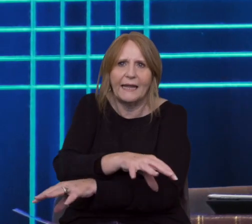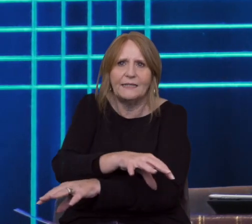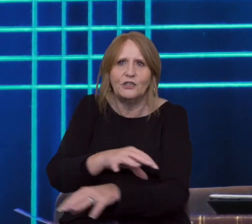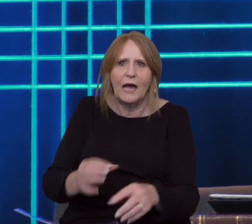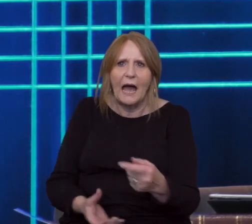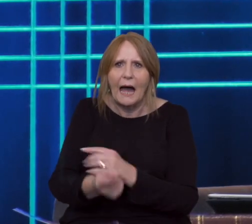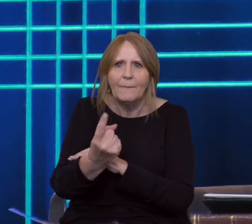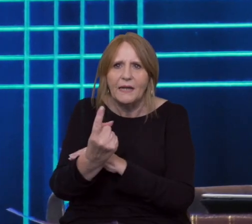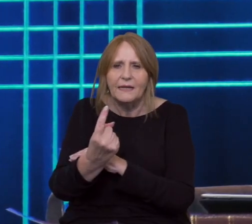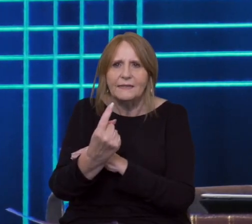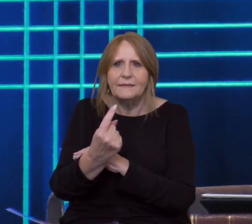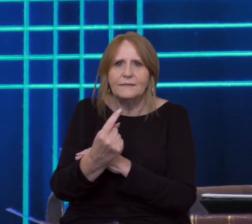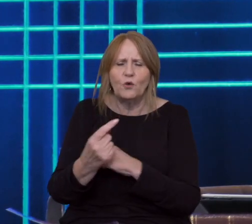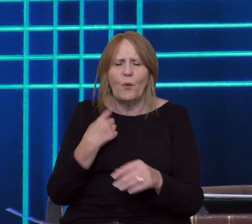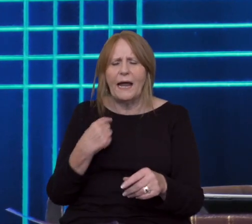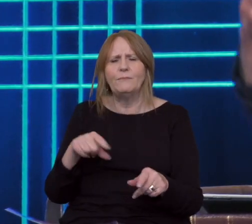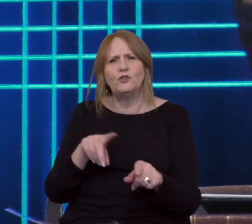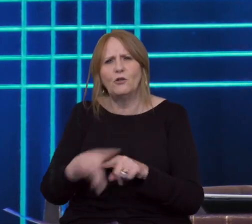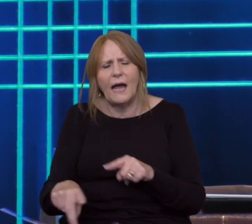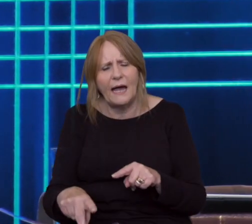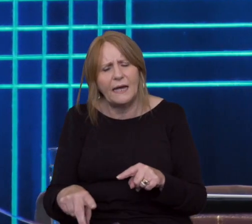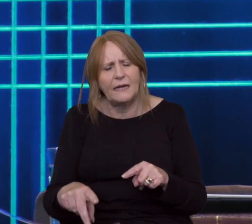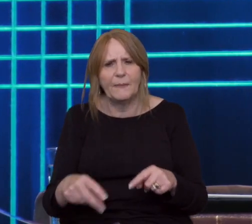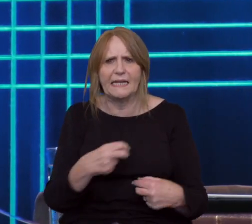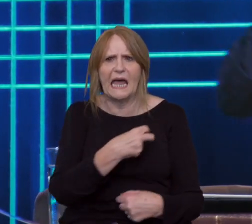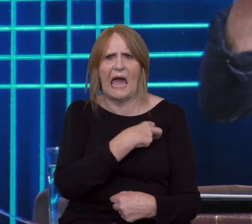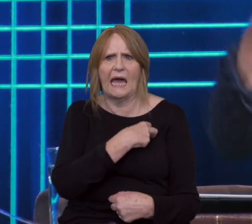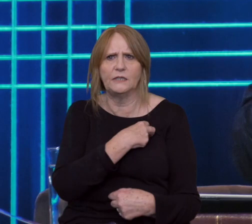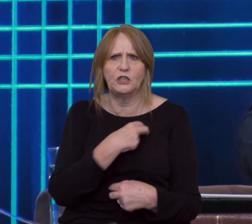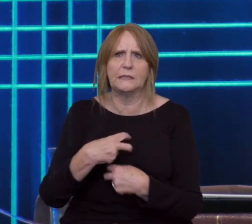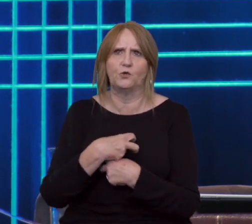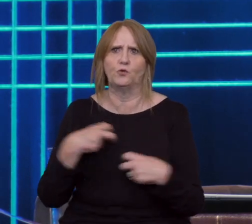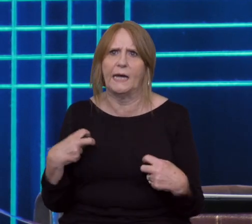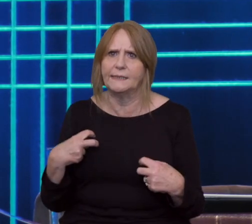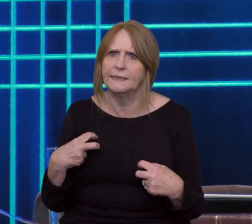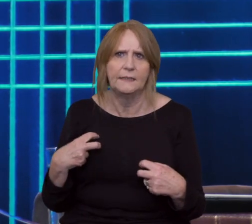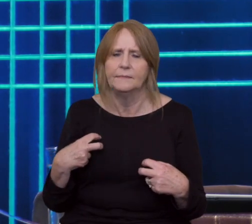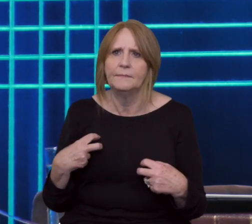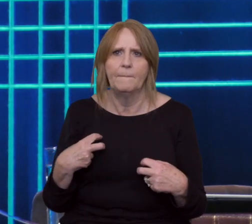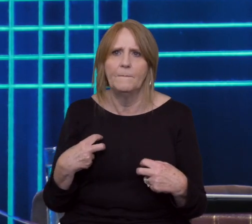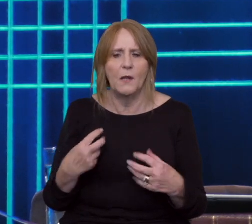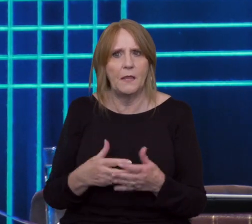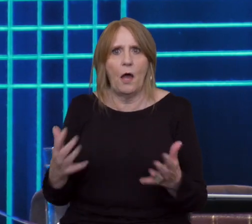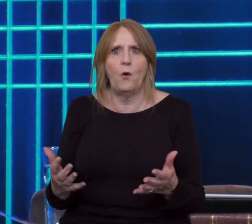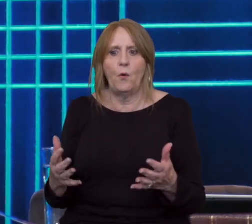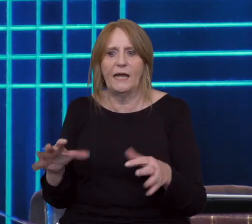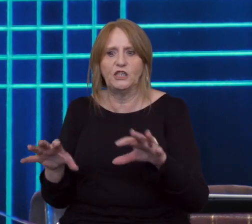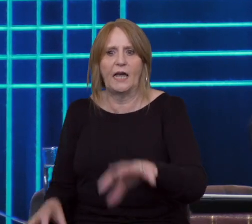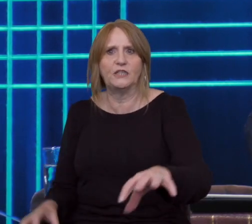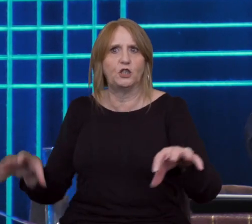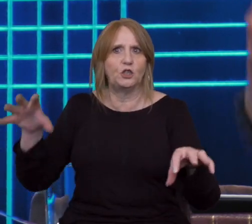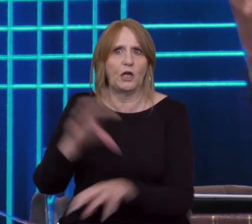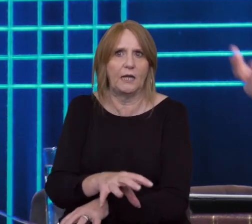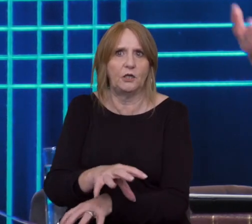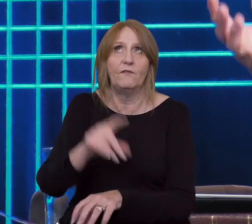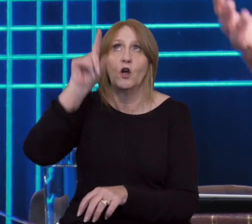place. So when I'm trying so hard, and I'm getting agitated and I'm getting anxious, I exchange that for the peace of God. When I face a